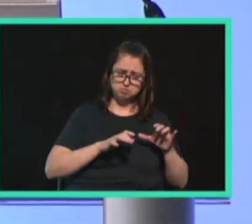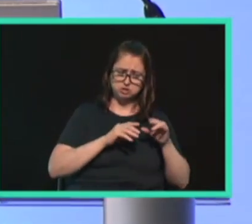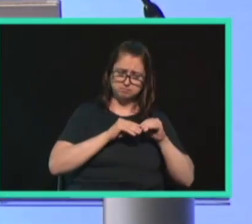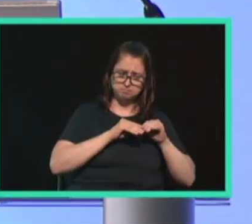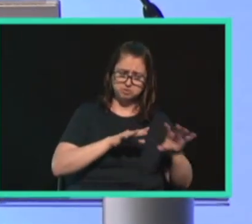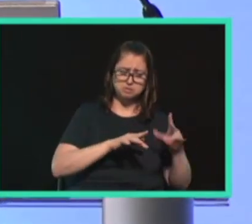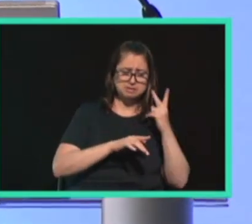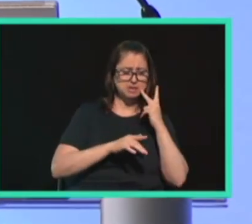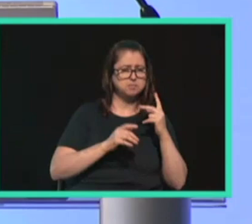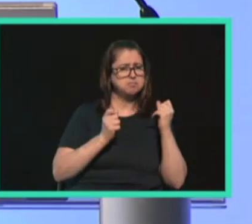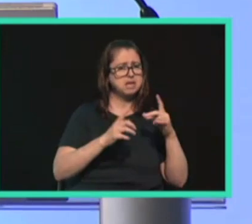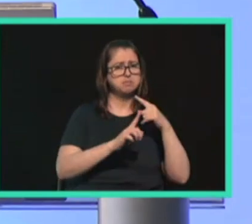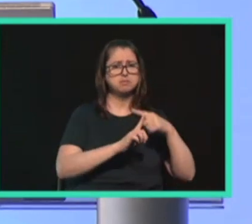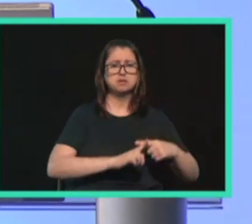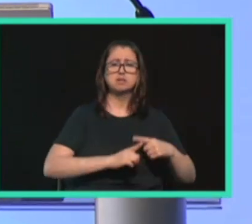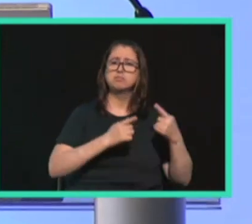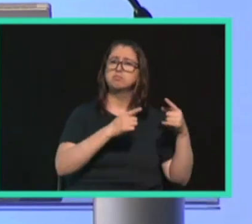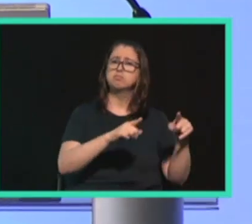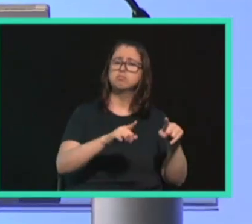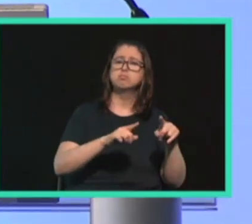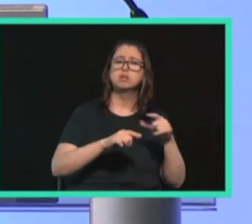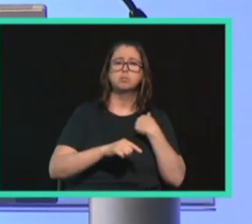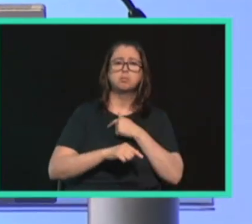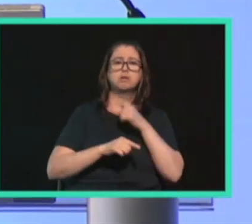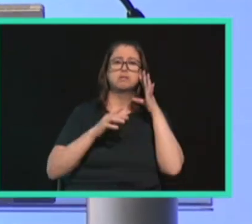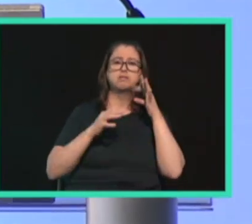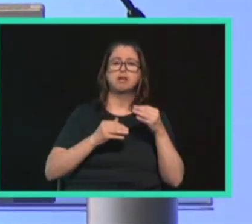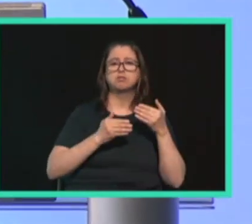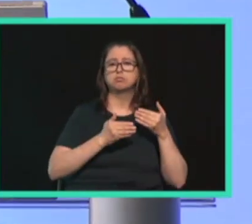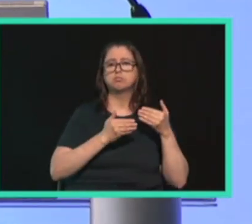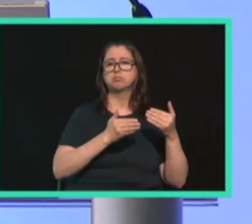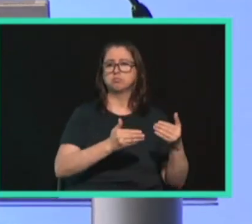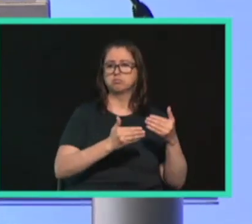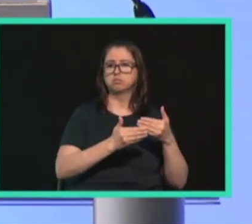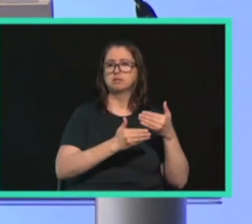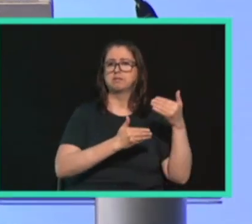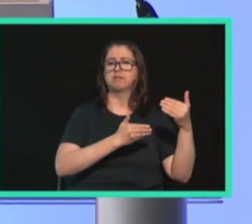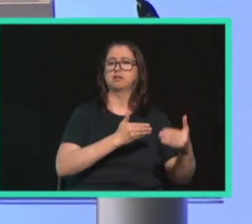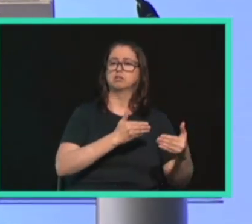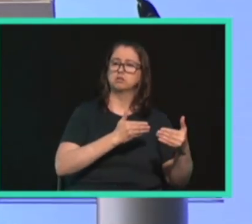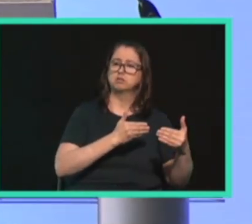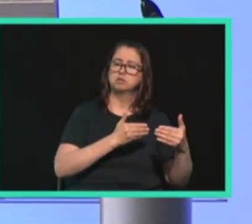that, and we've moved to next stage of